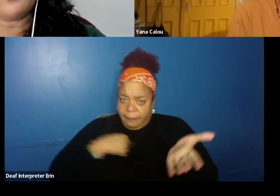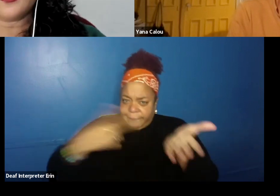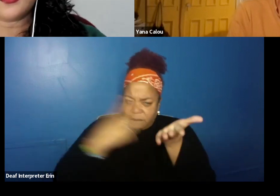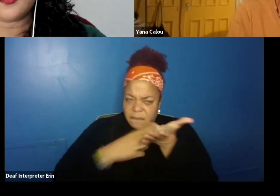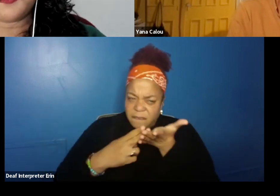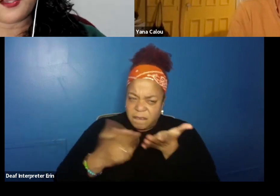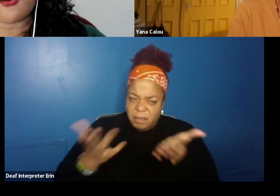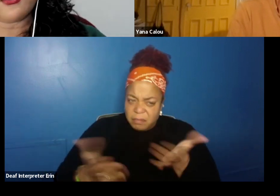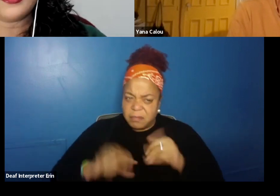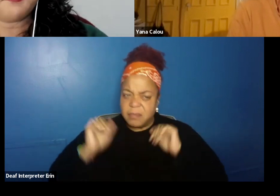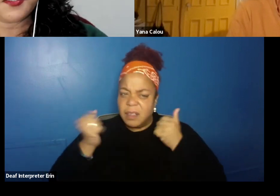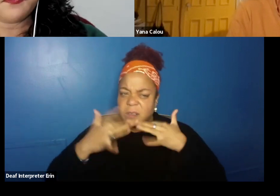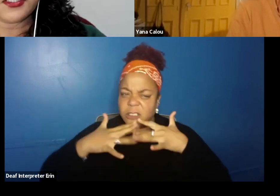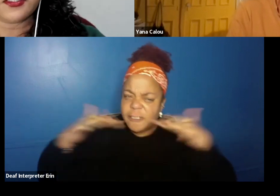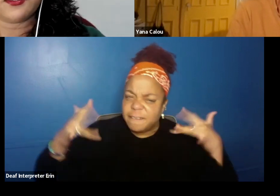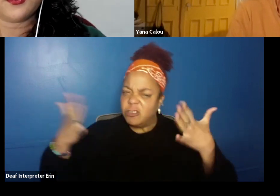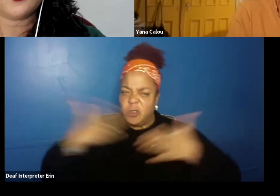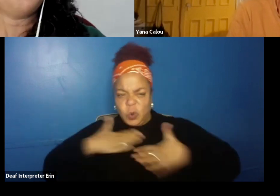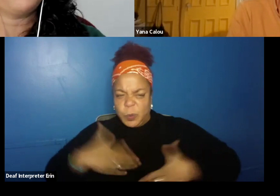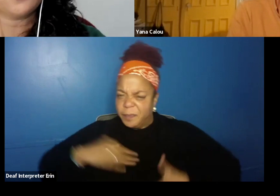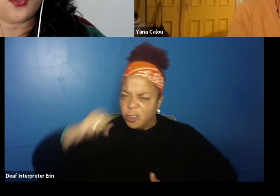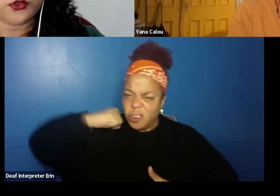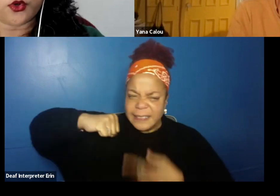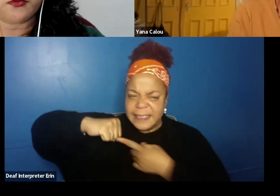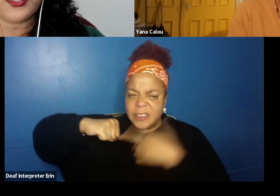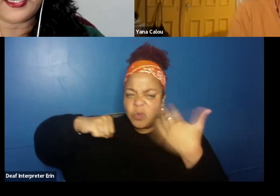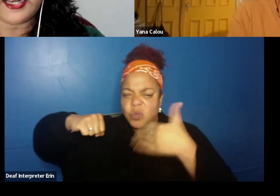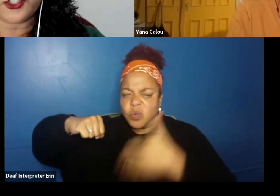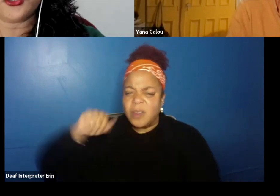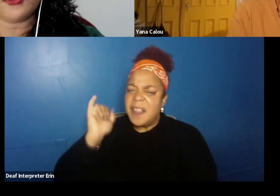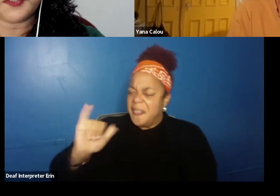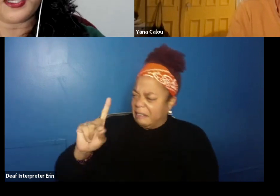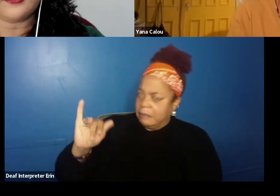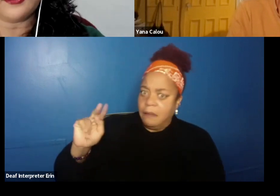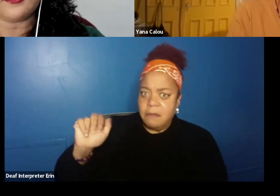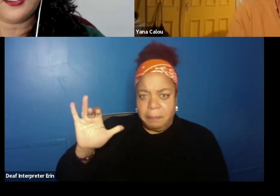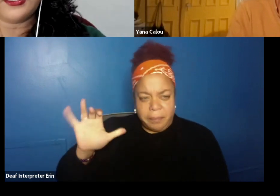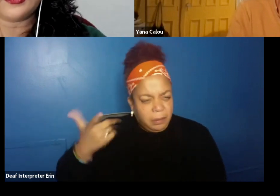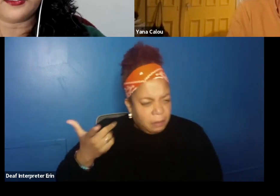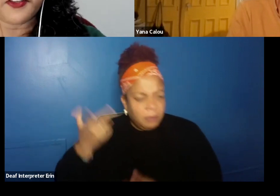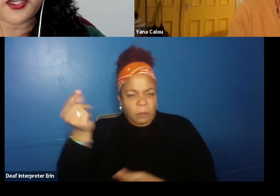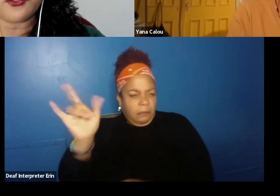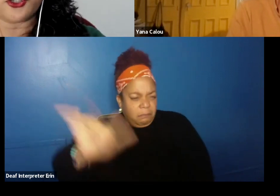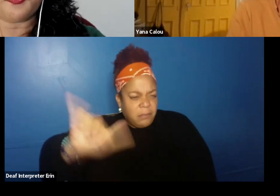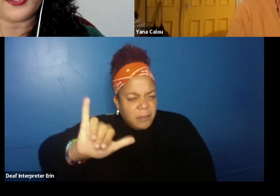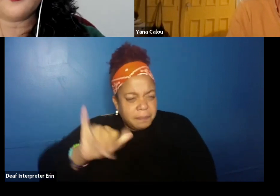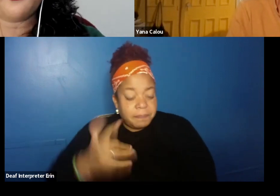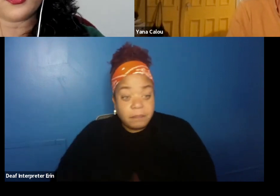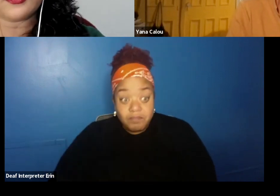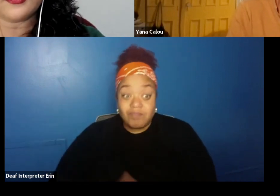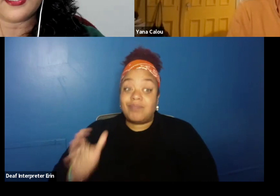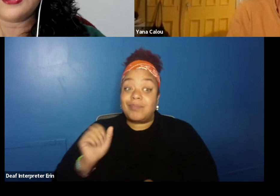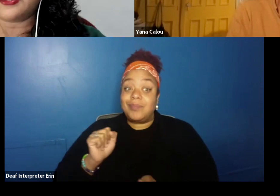what the medical system may call symptoms, some of us call normal and natural responses to living under